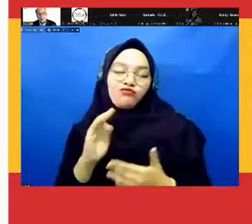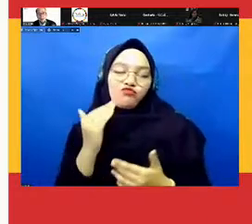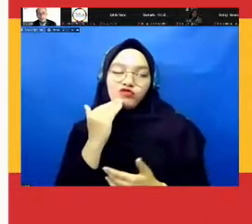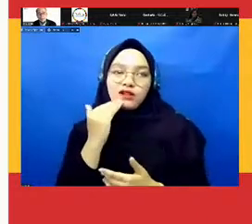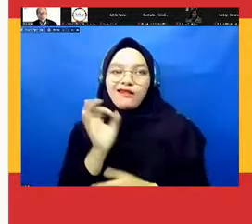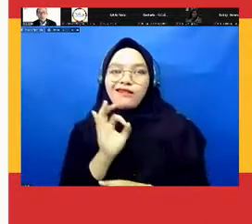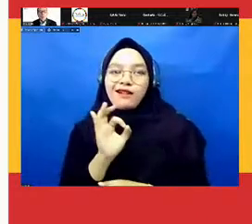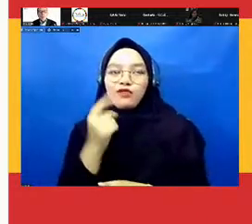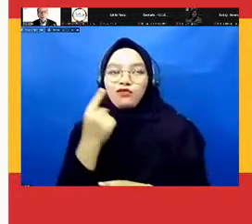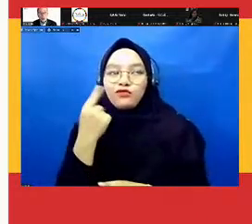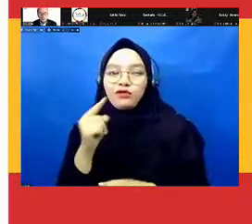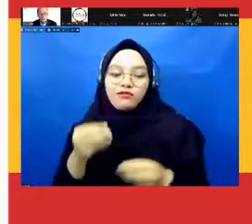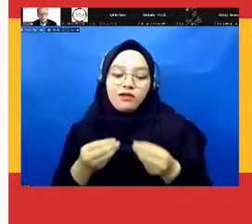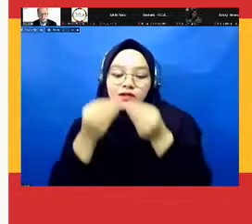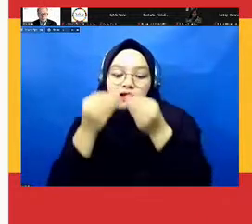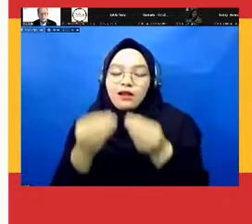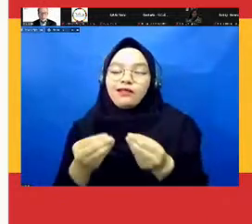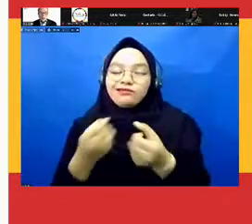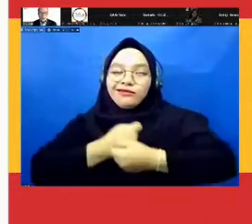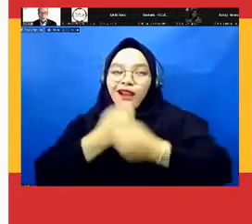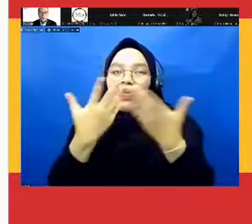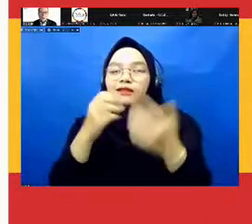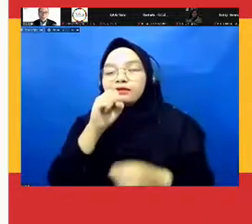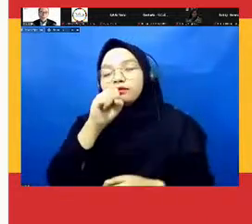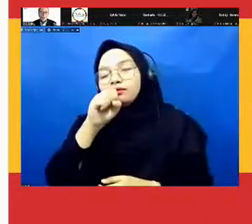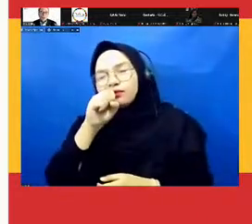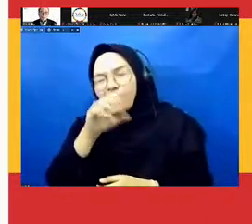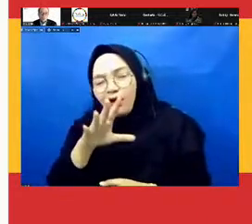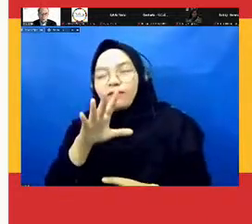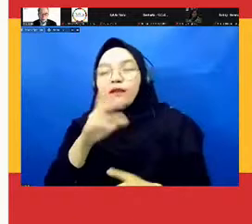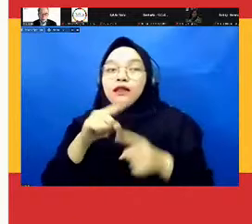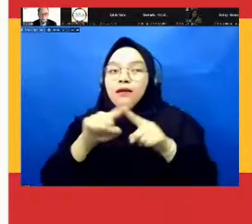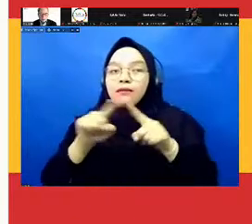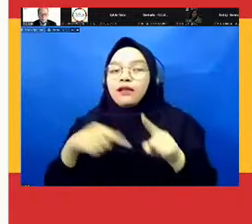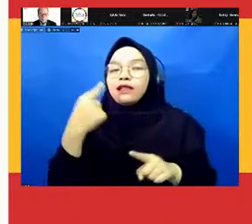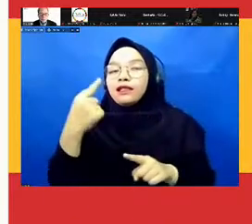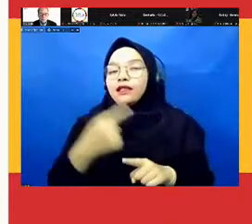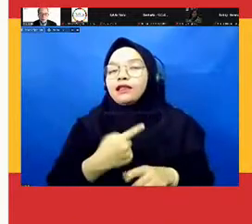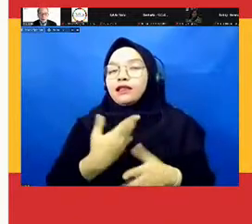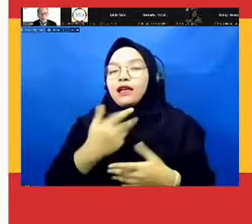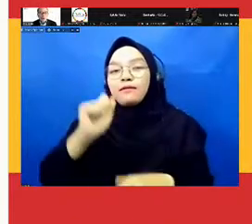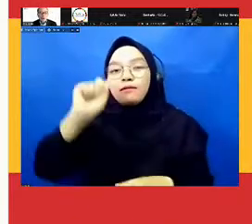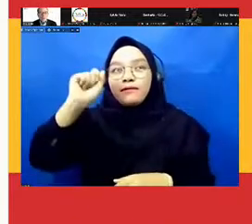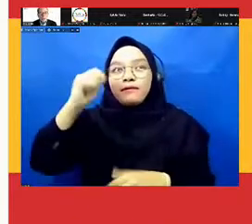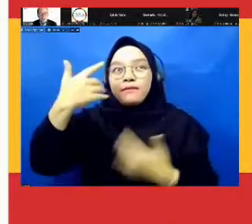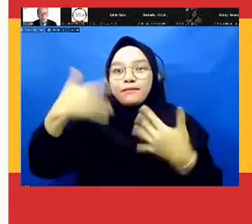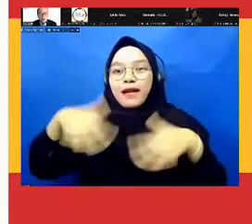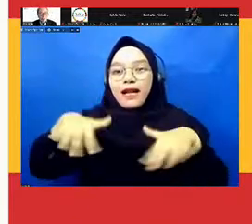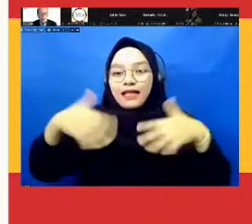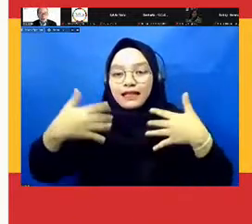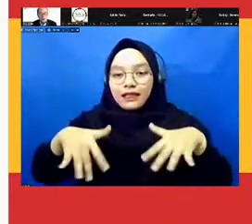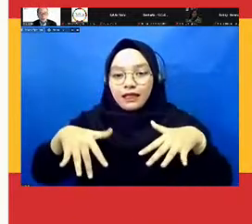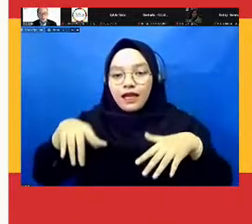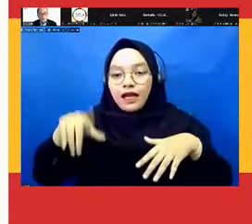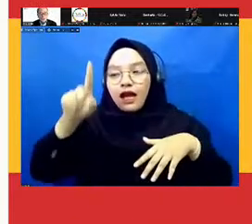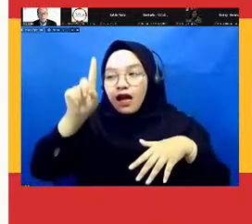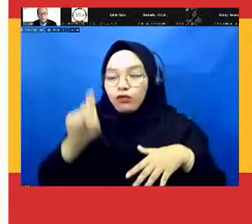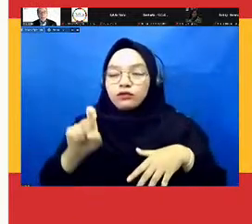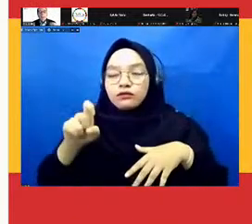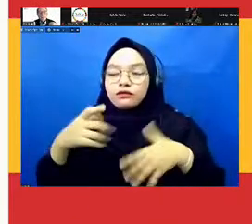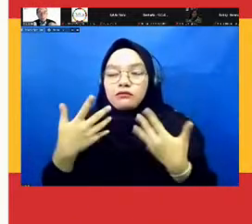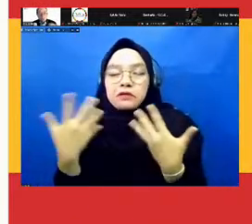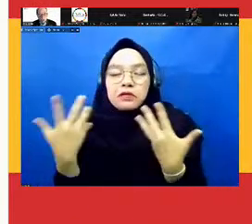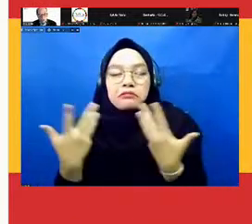sides have to practice how to implement human rights-based approaches